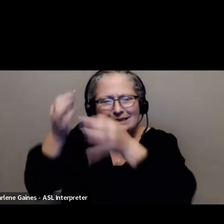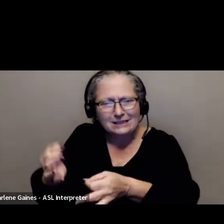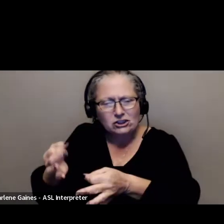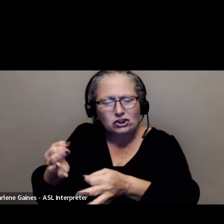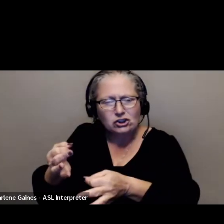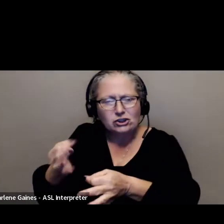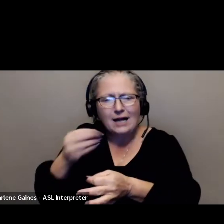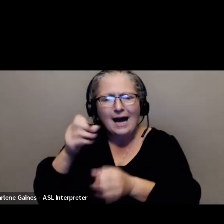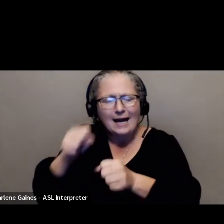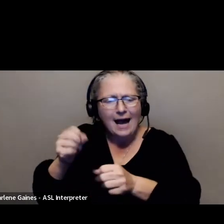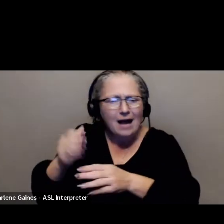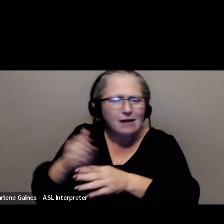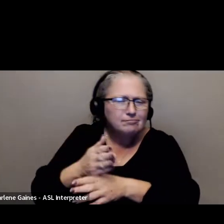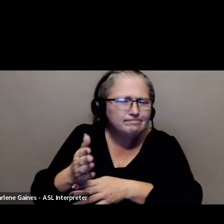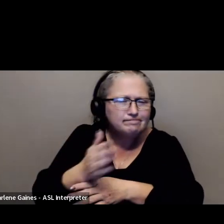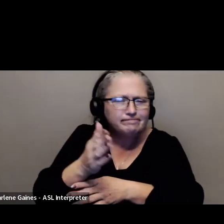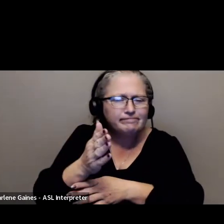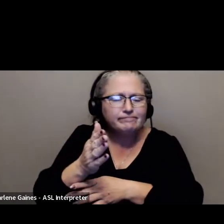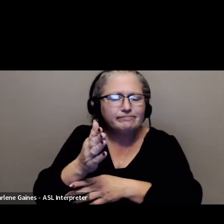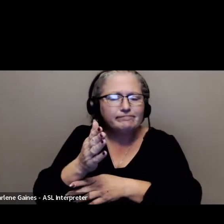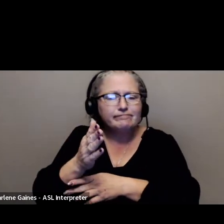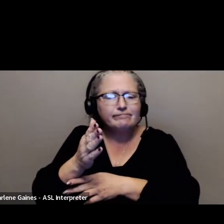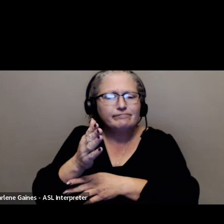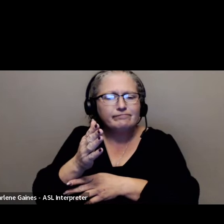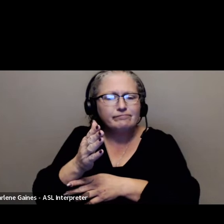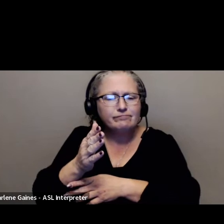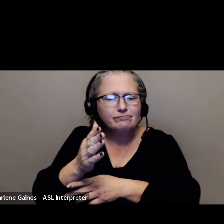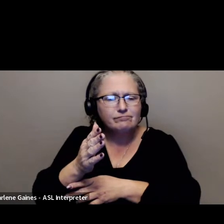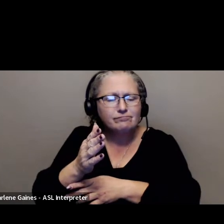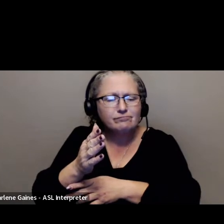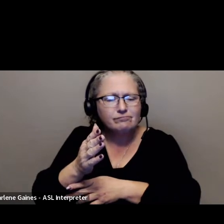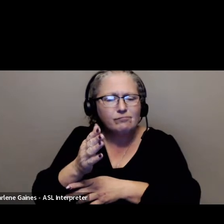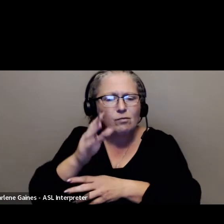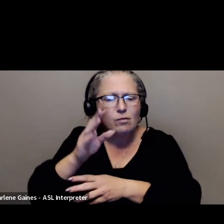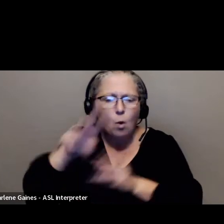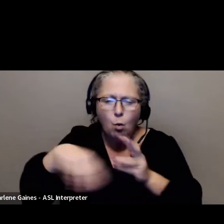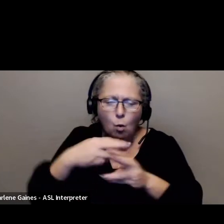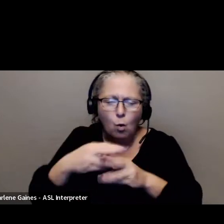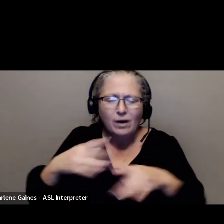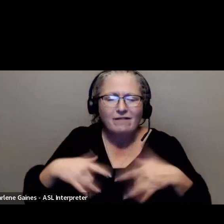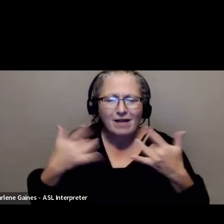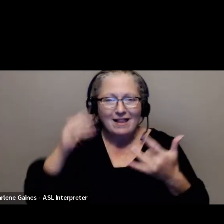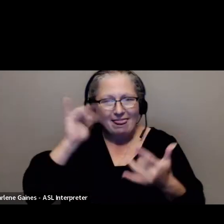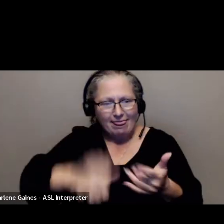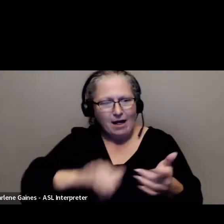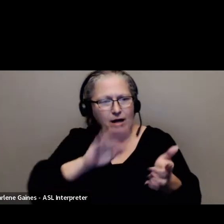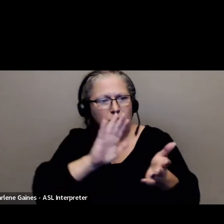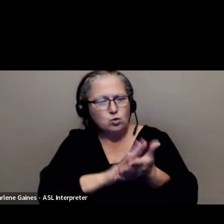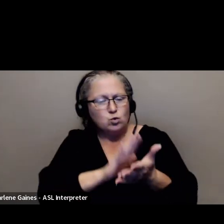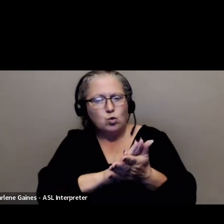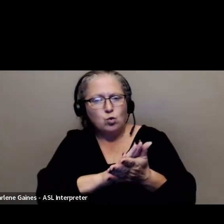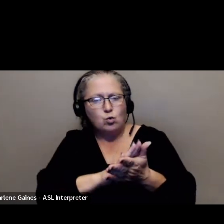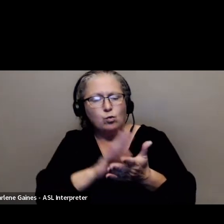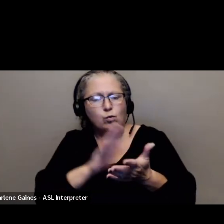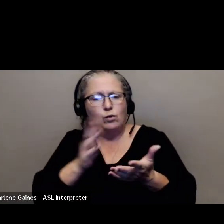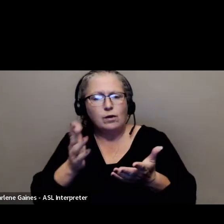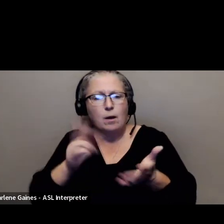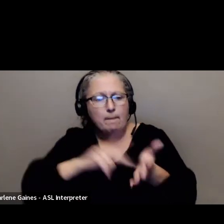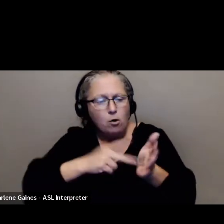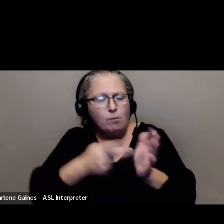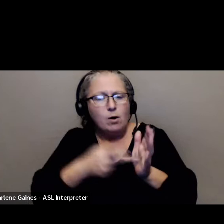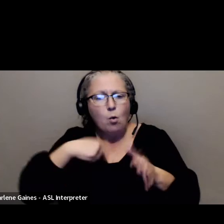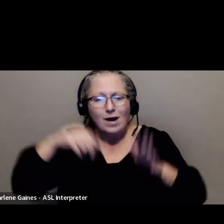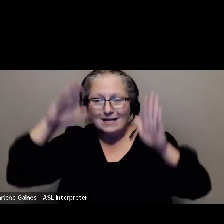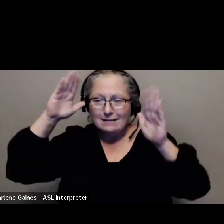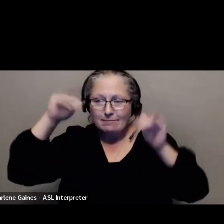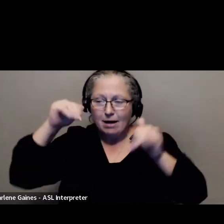and navigate worldly events. That is the purpose of school, is we expect to